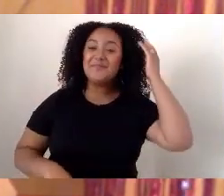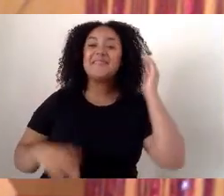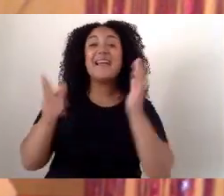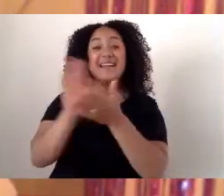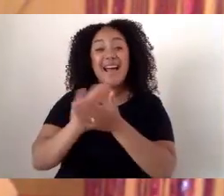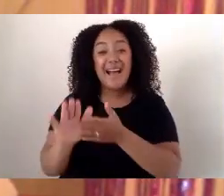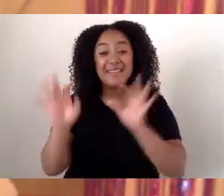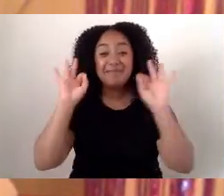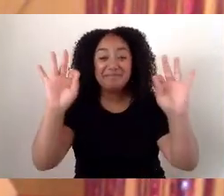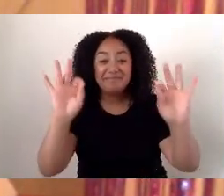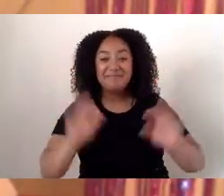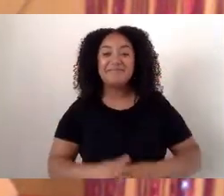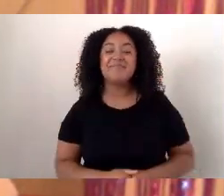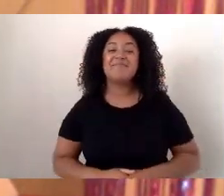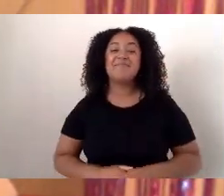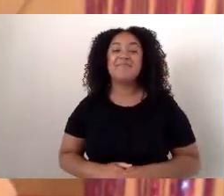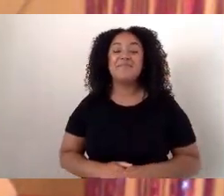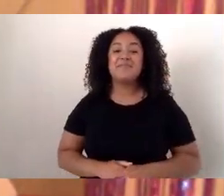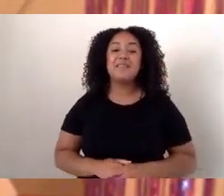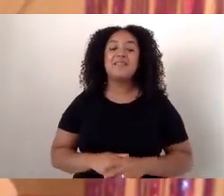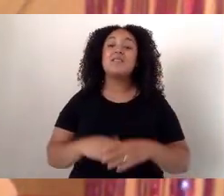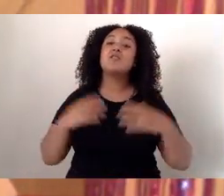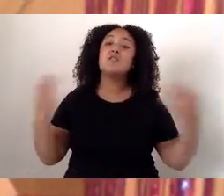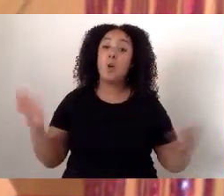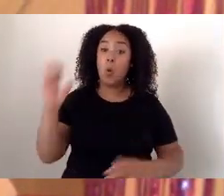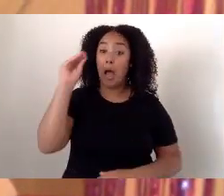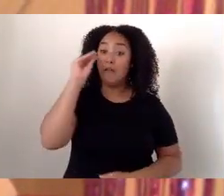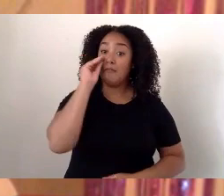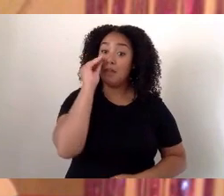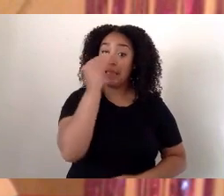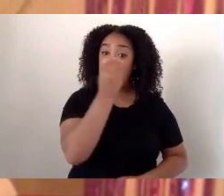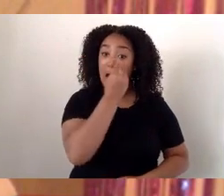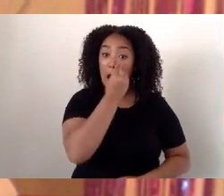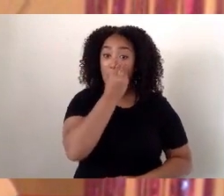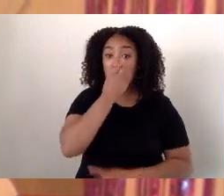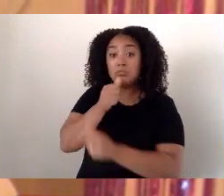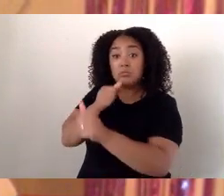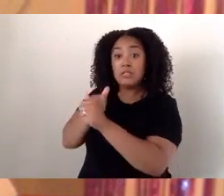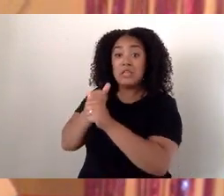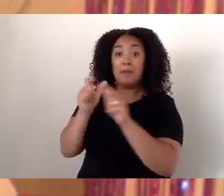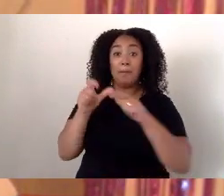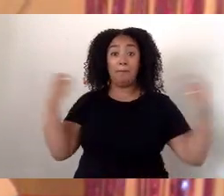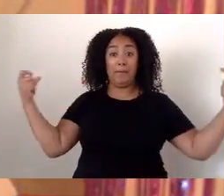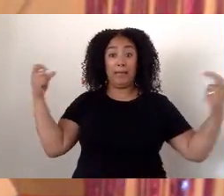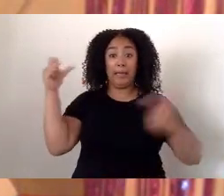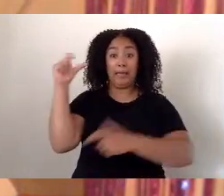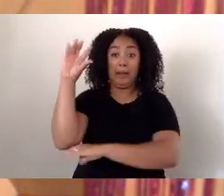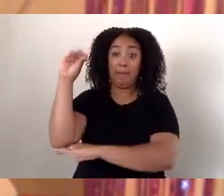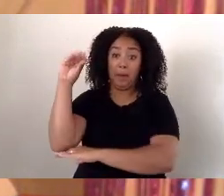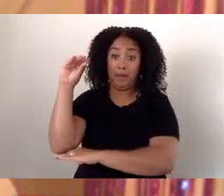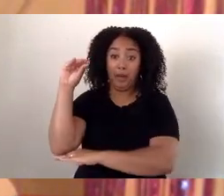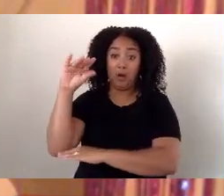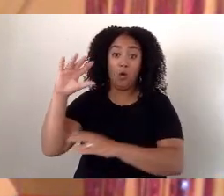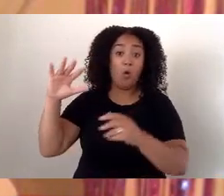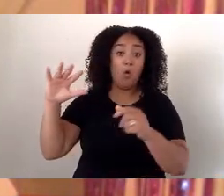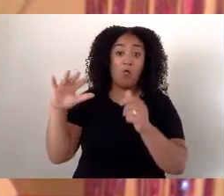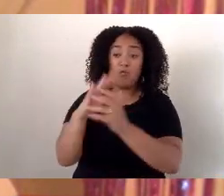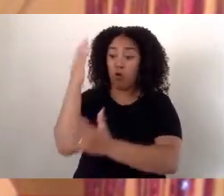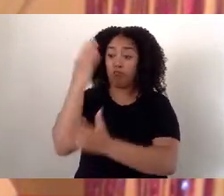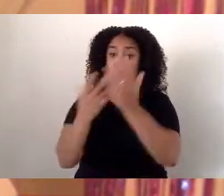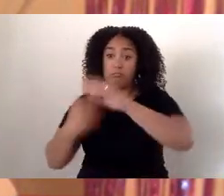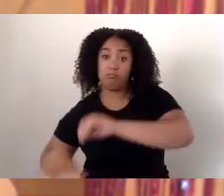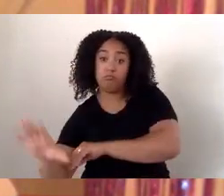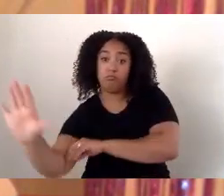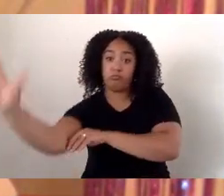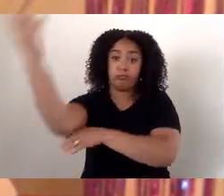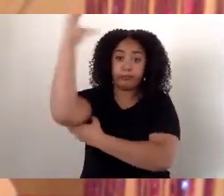Nice. So, Flower's a large puppet, one that you actually use your entire hand to move. So this is going to be our